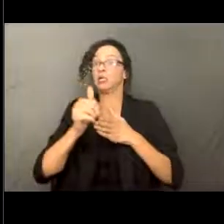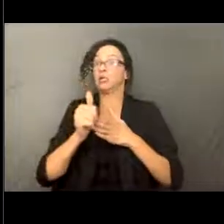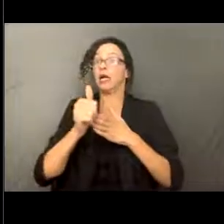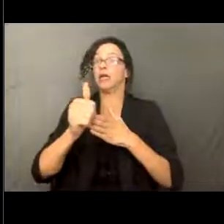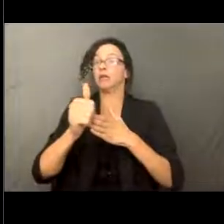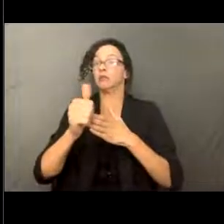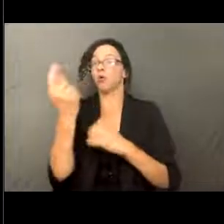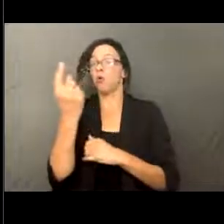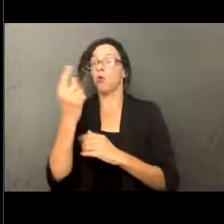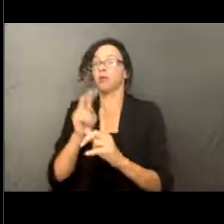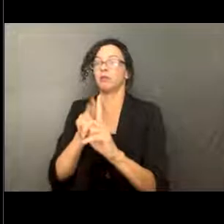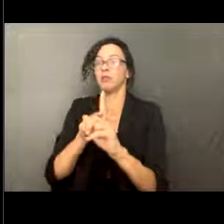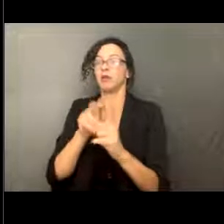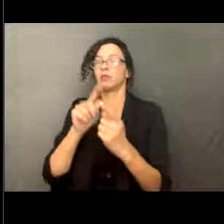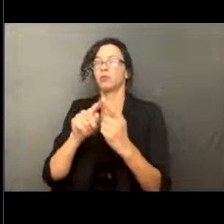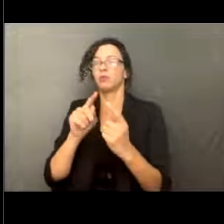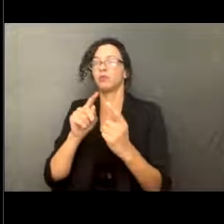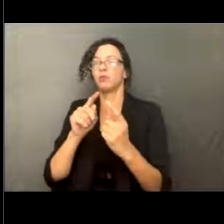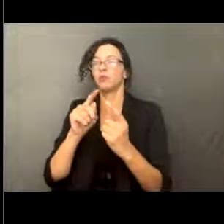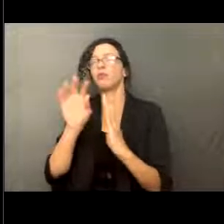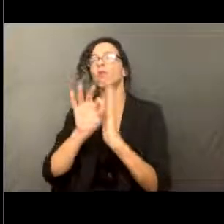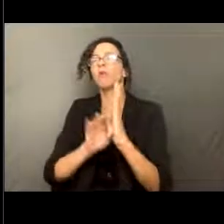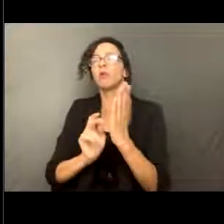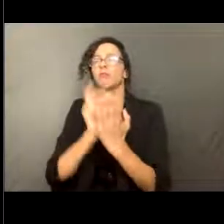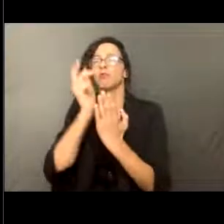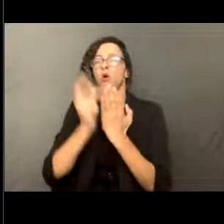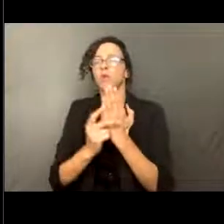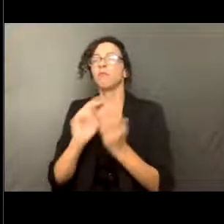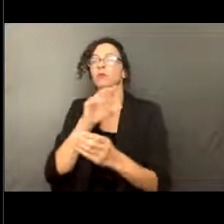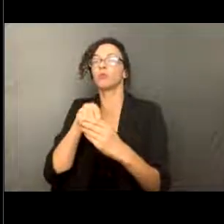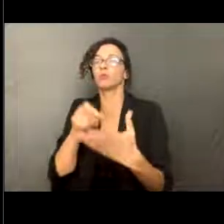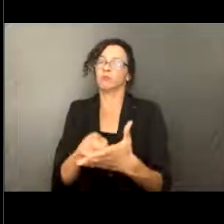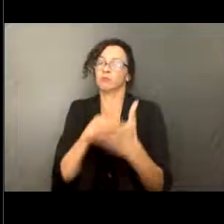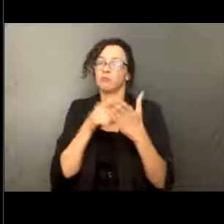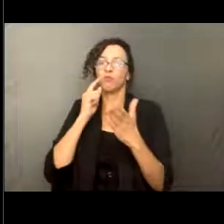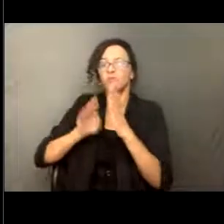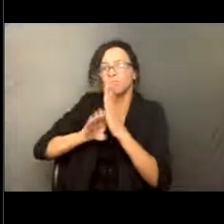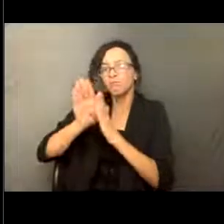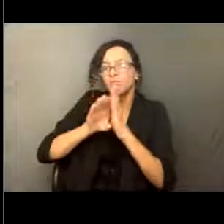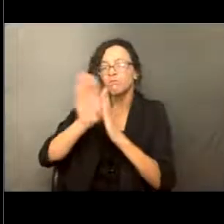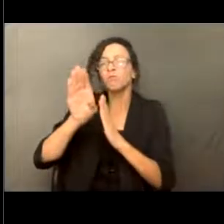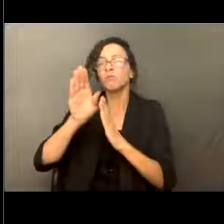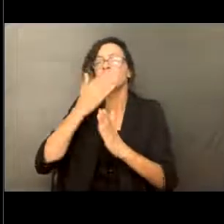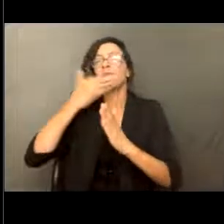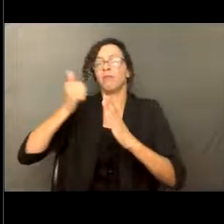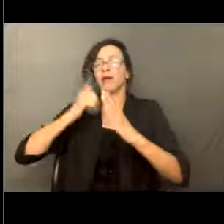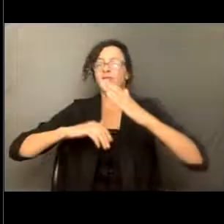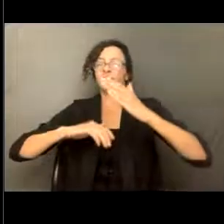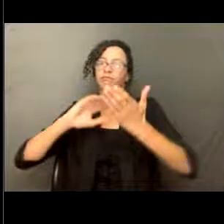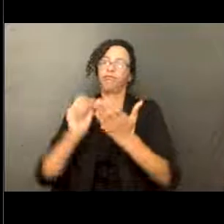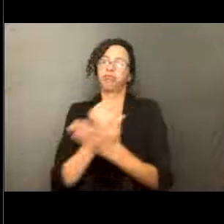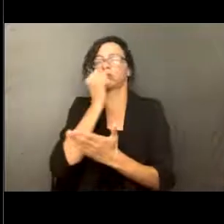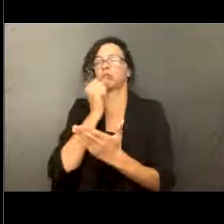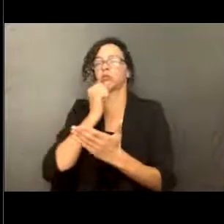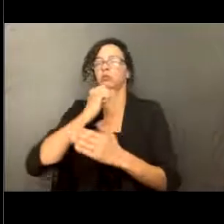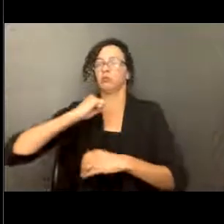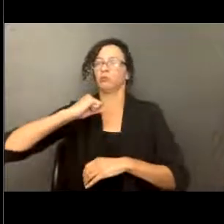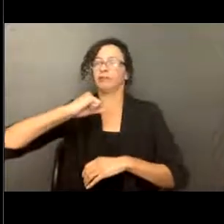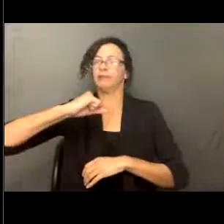including requirements around developing the optional resilience improvement plan, and does not address the